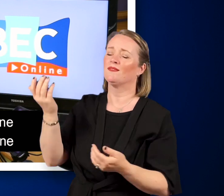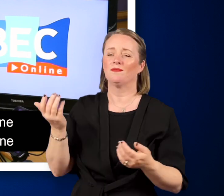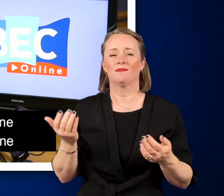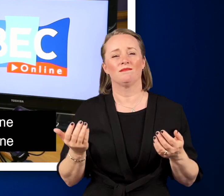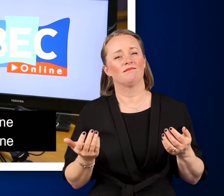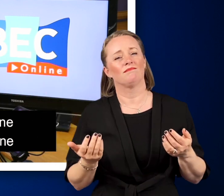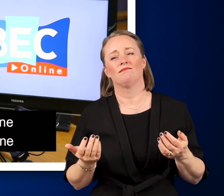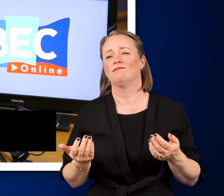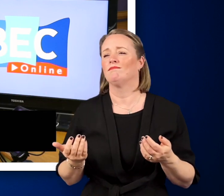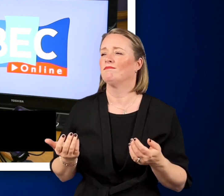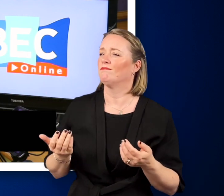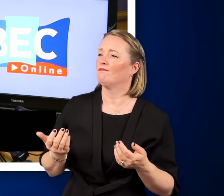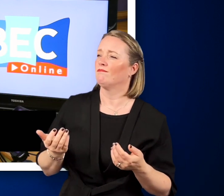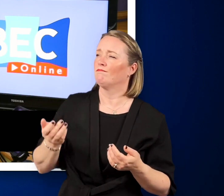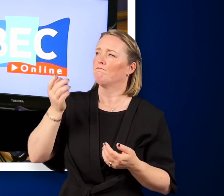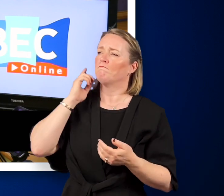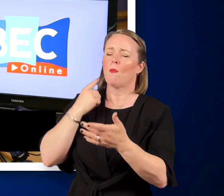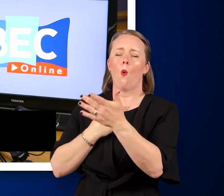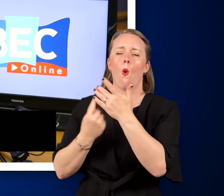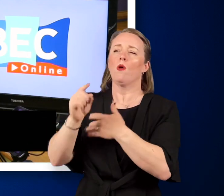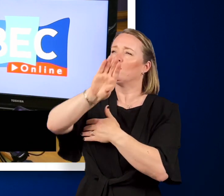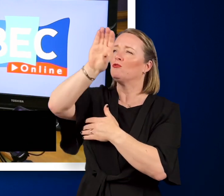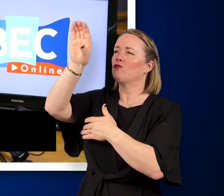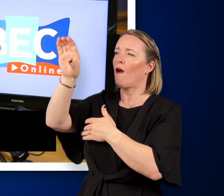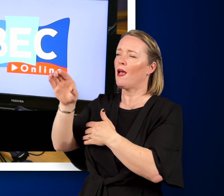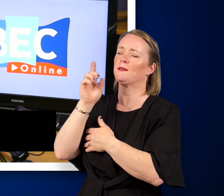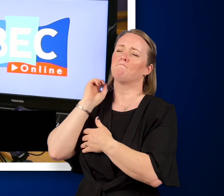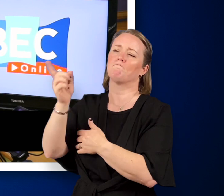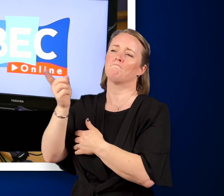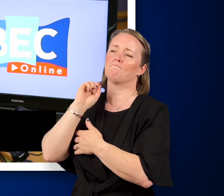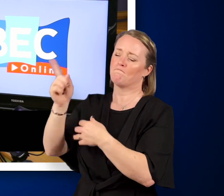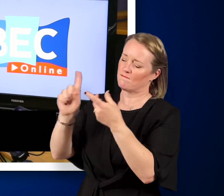alone. Cornerstone, Christ the